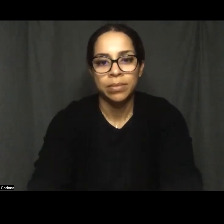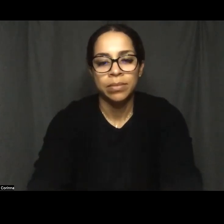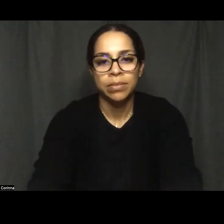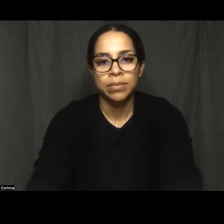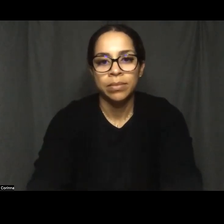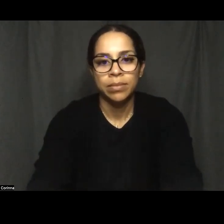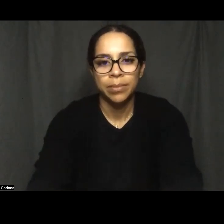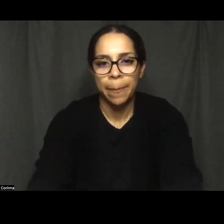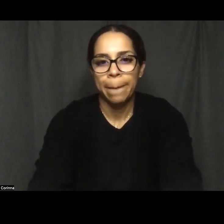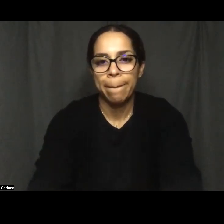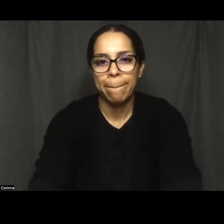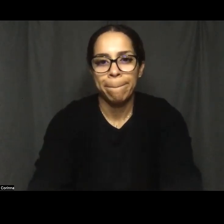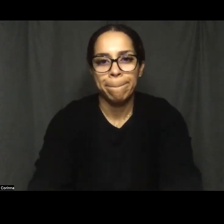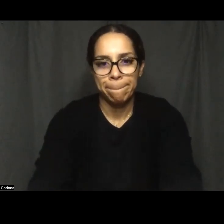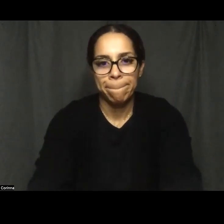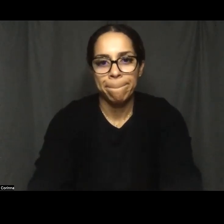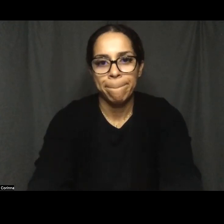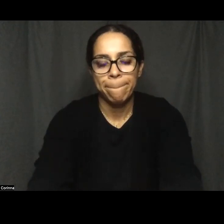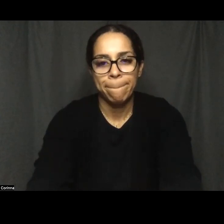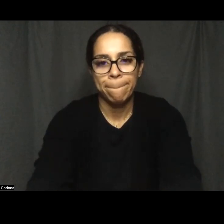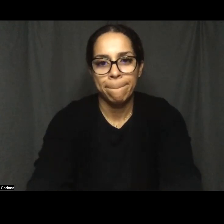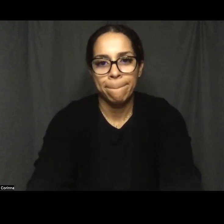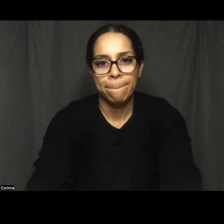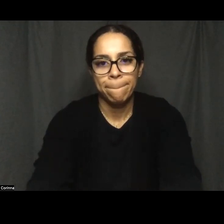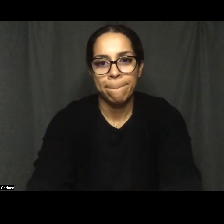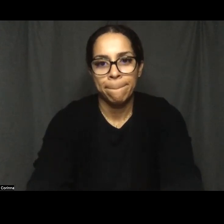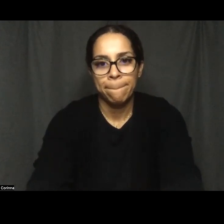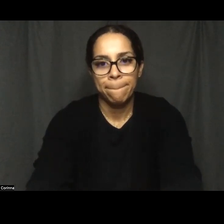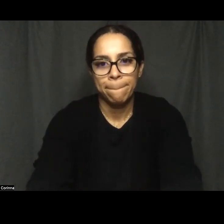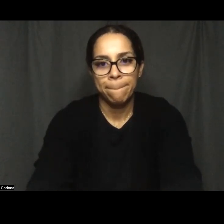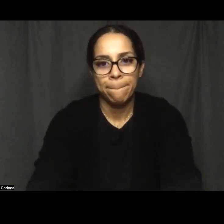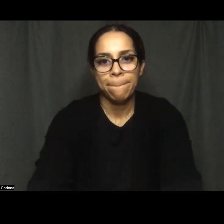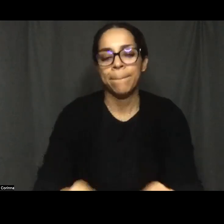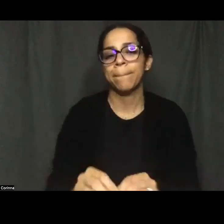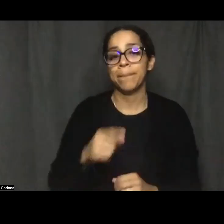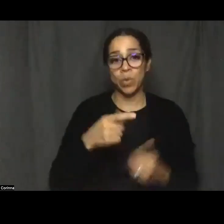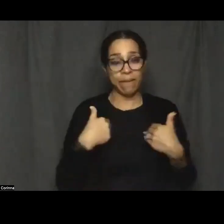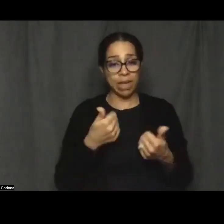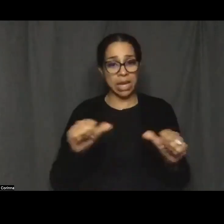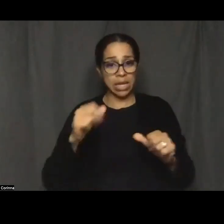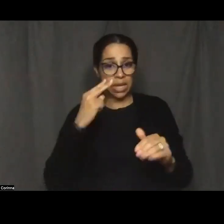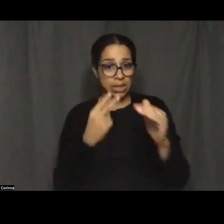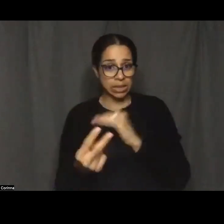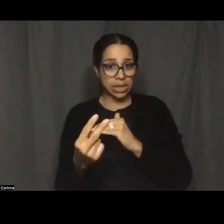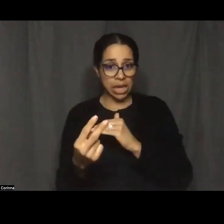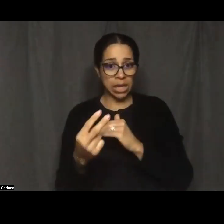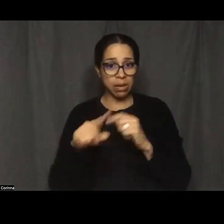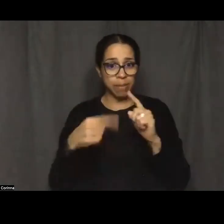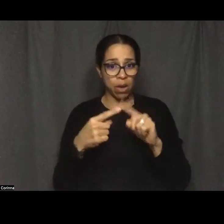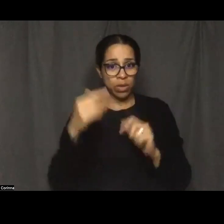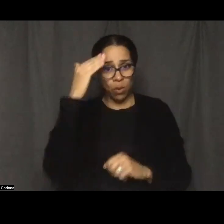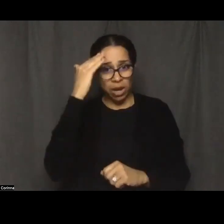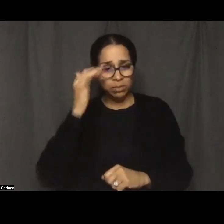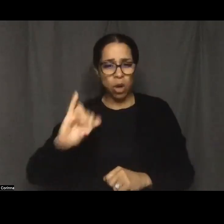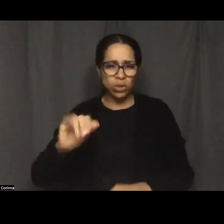this kind of a ramp up of the awareness, but also the data around health and health impacts,